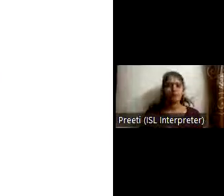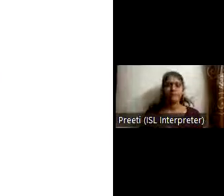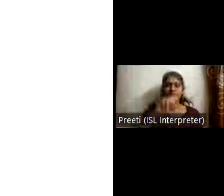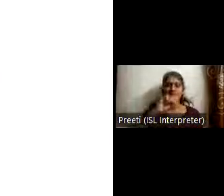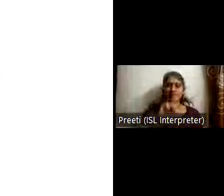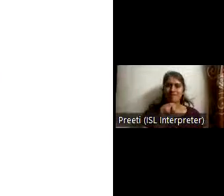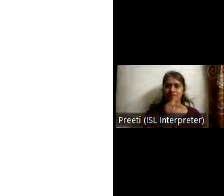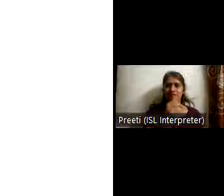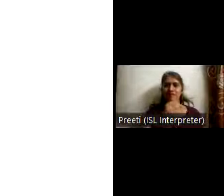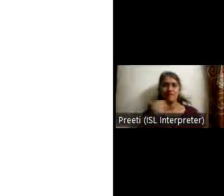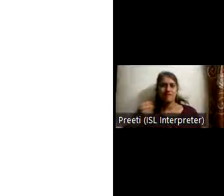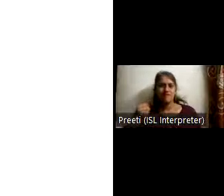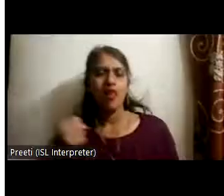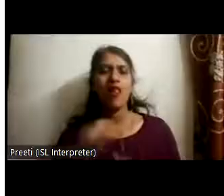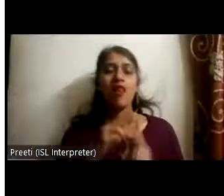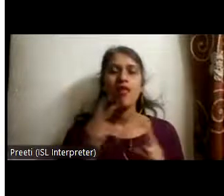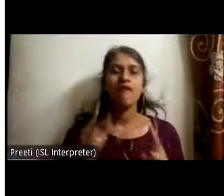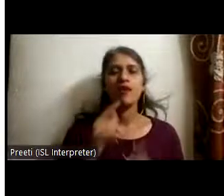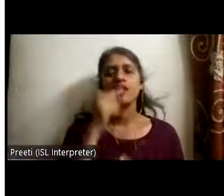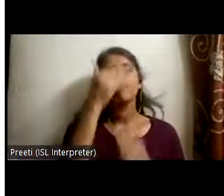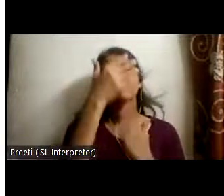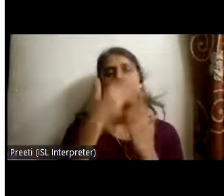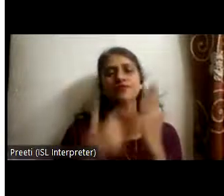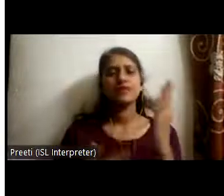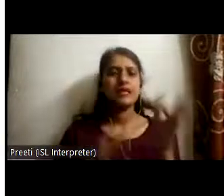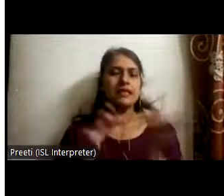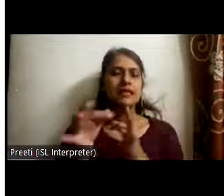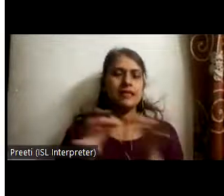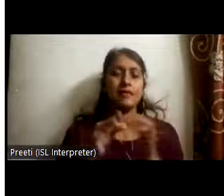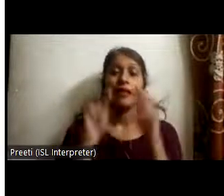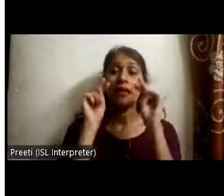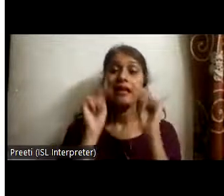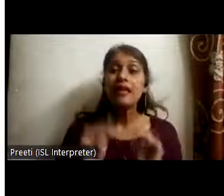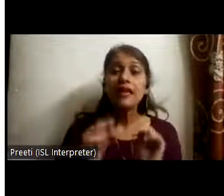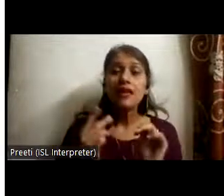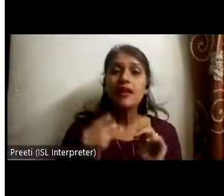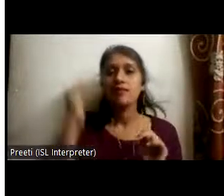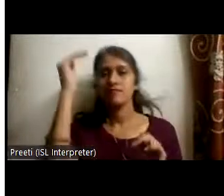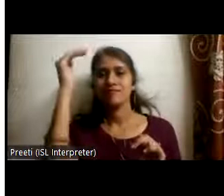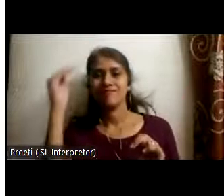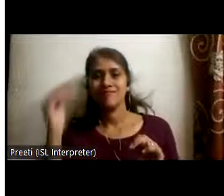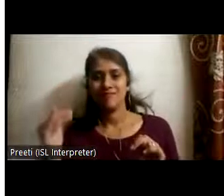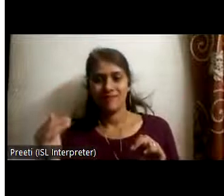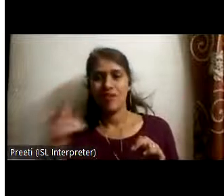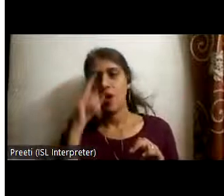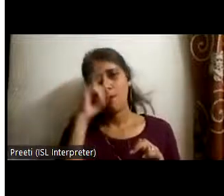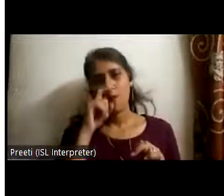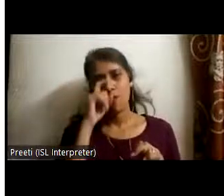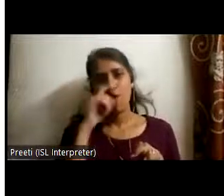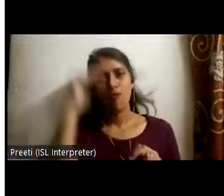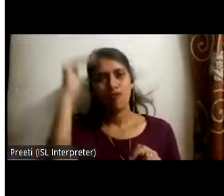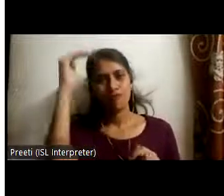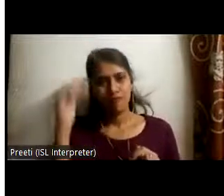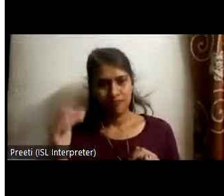difficult fixtures to control and operate. So what is required is, instead of difference in levels, there should be